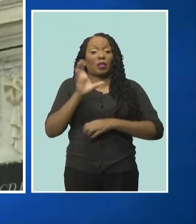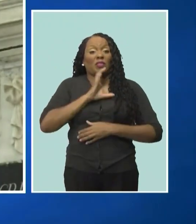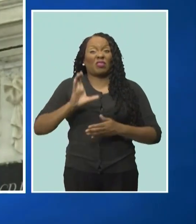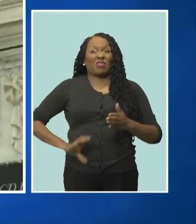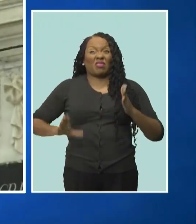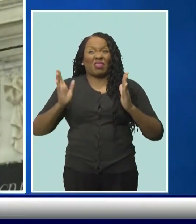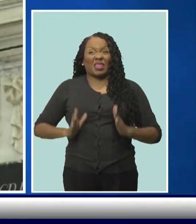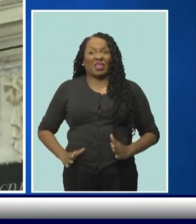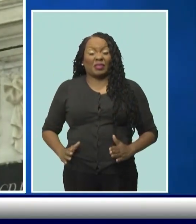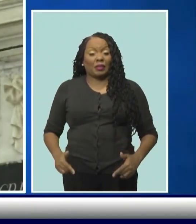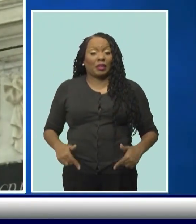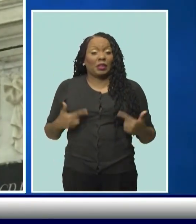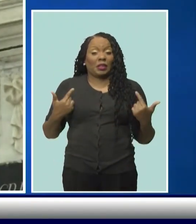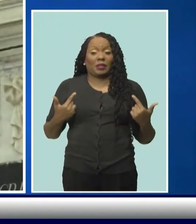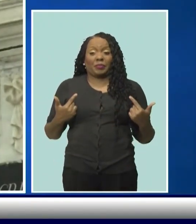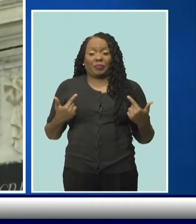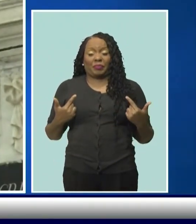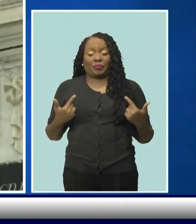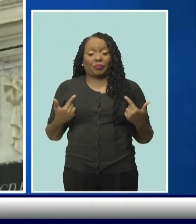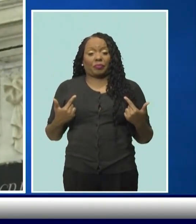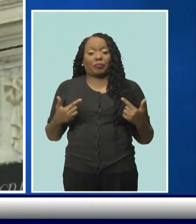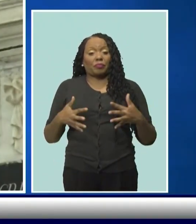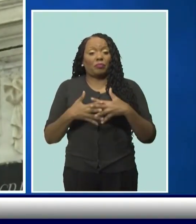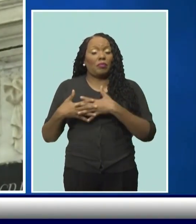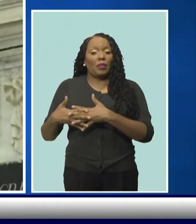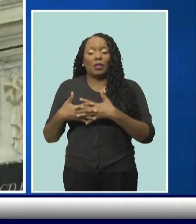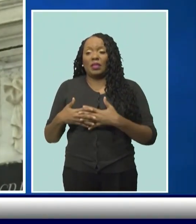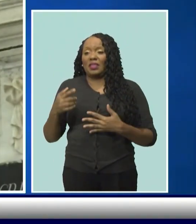thinks that it's okay for what Israel is doing to Gaza.